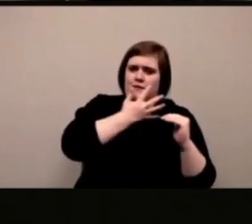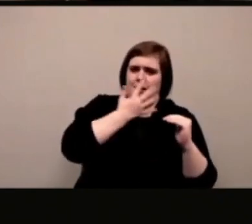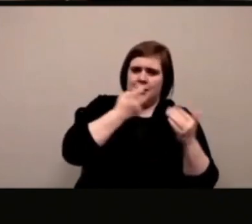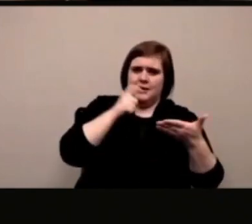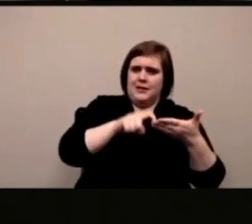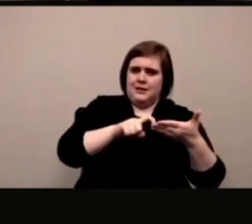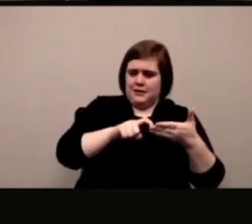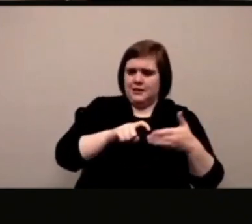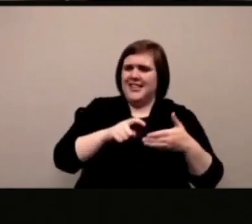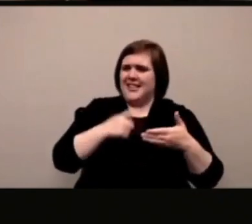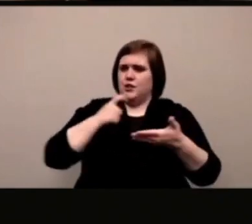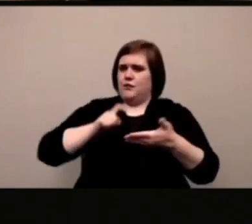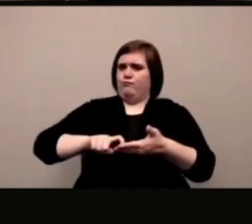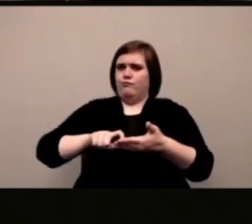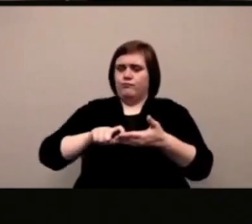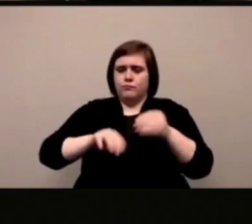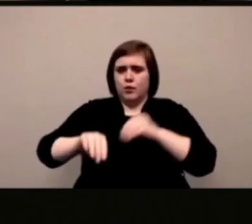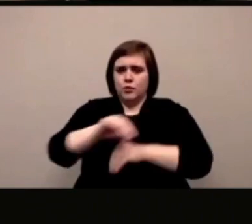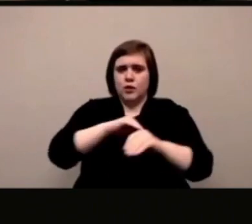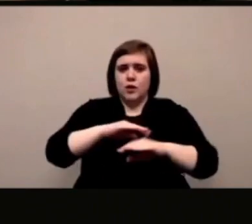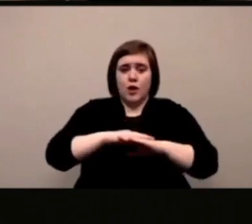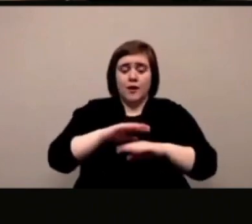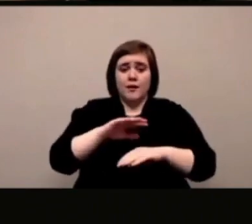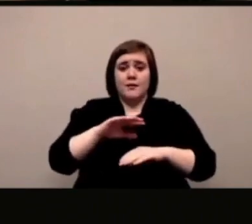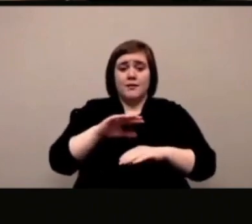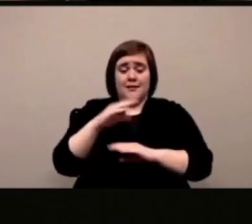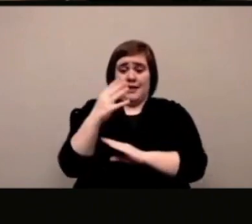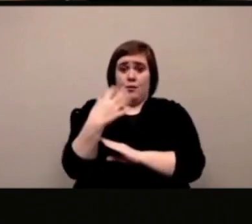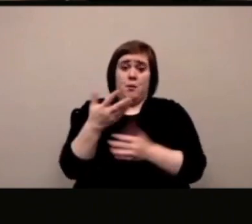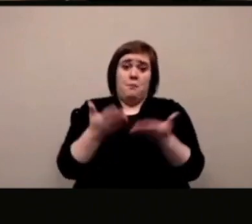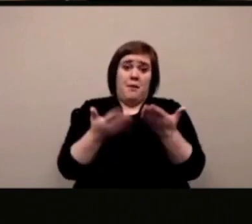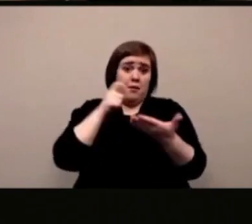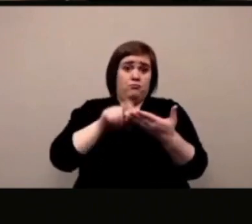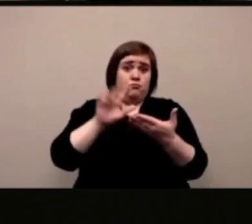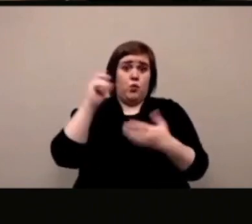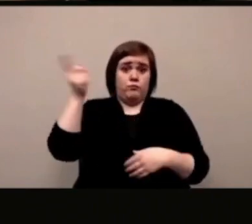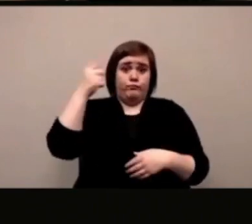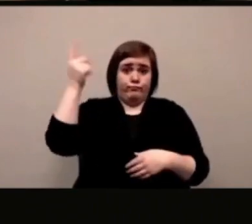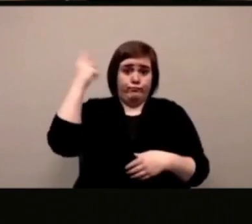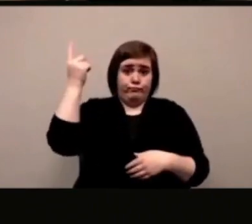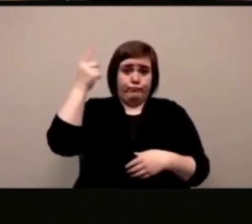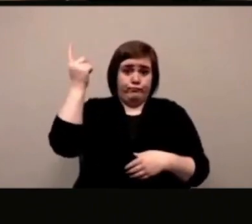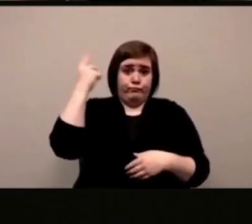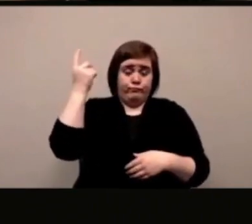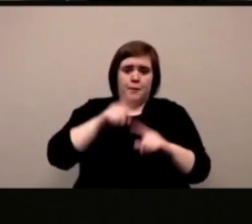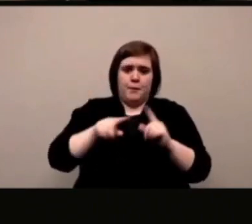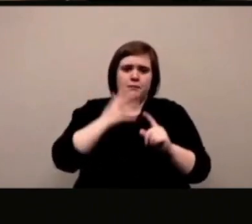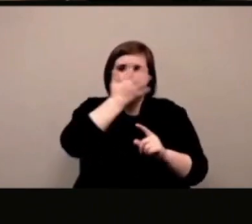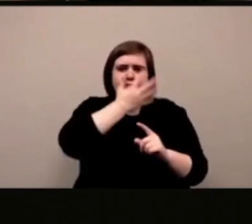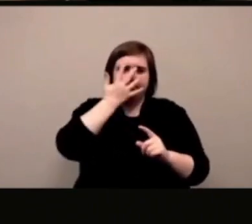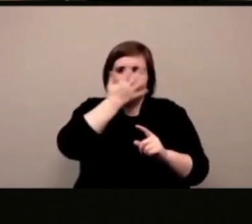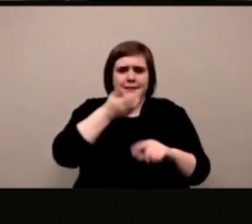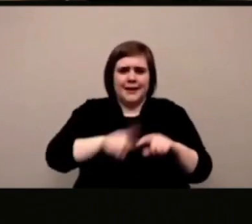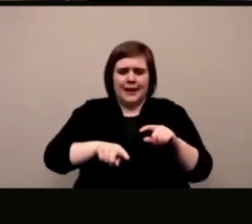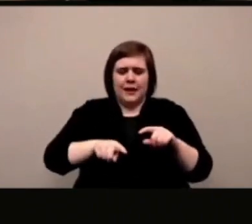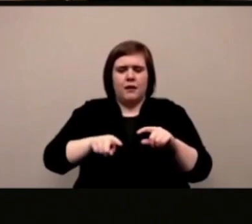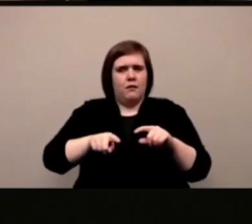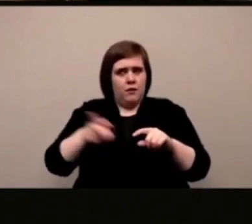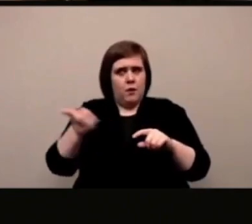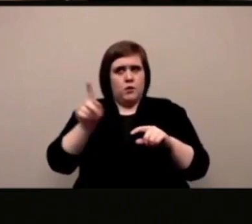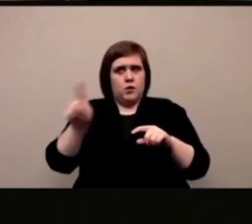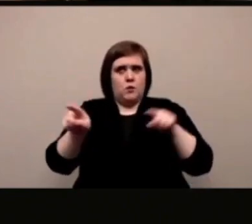detects motion on the camera. And so it might be able to detect your ceiling fan, but it wouldn't be able to detect your face. And then the question is, could you combine